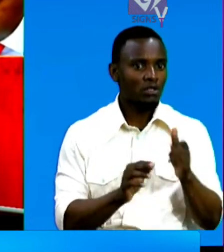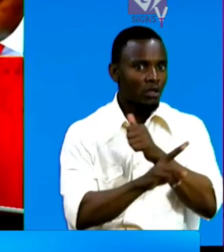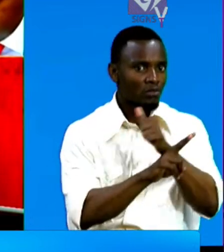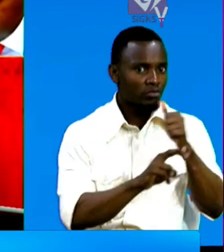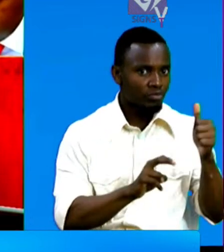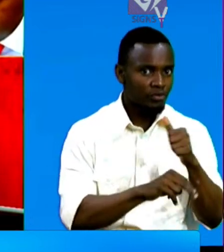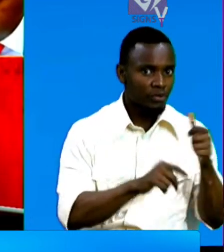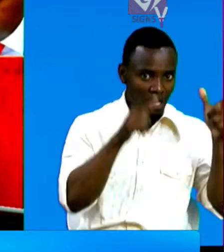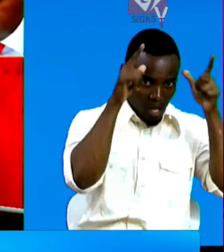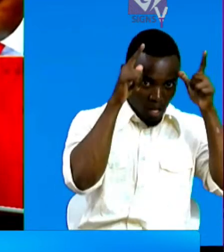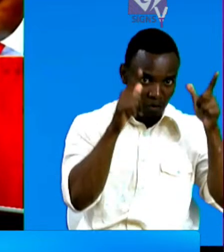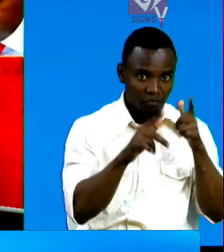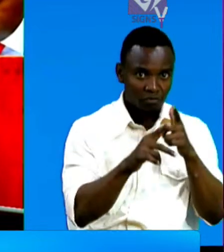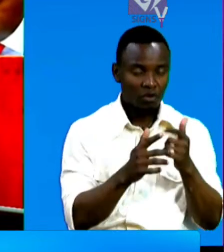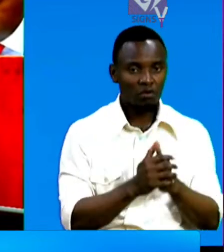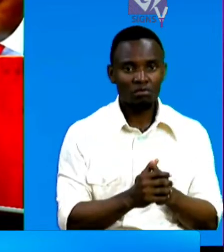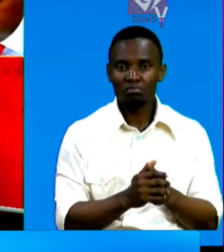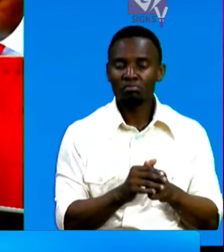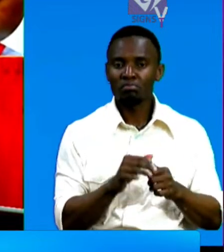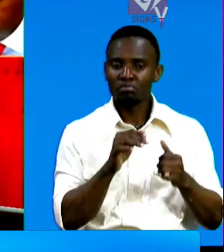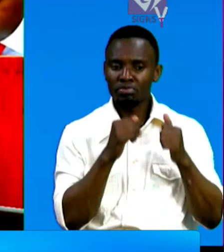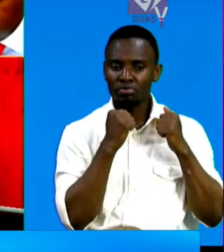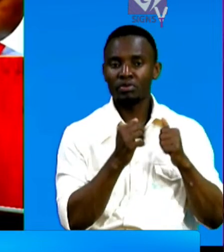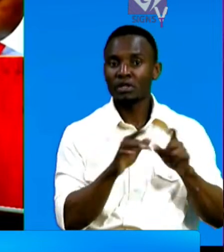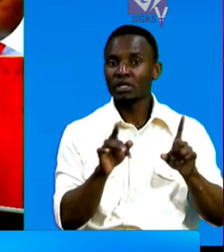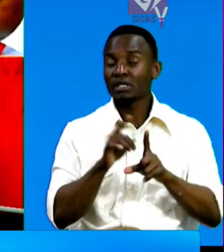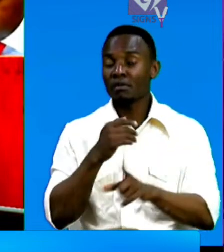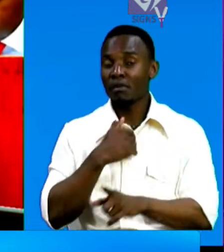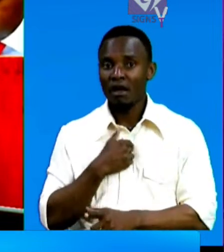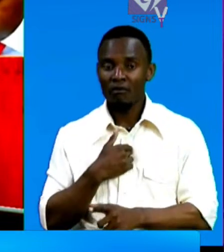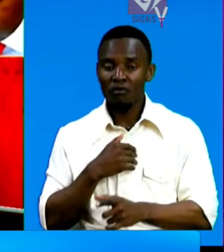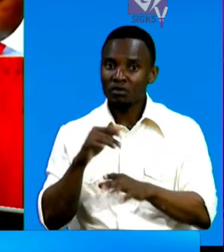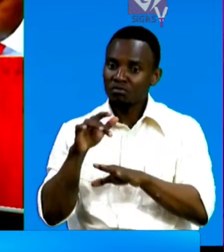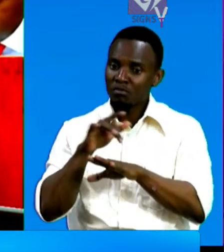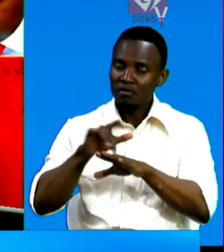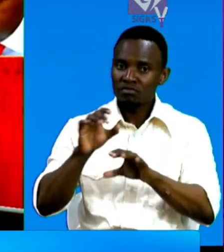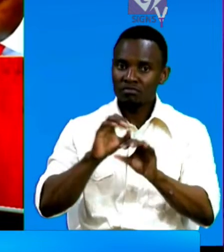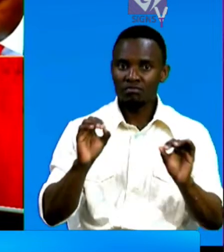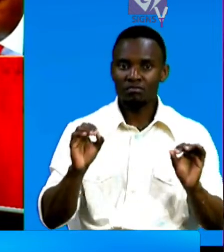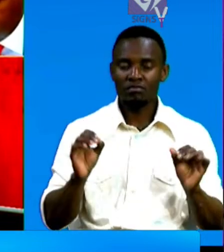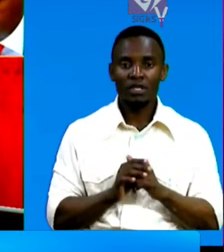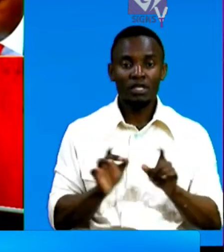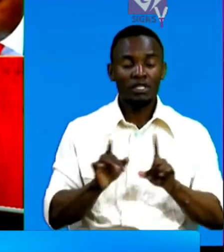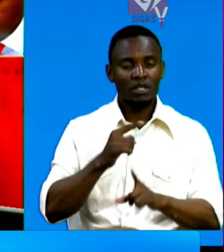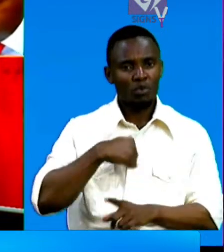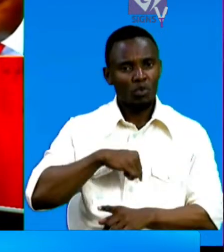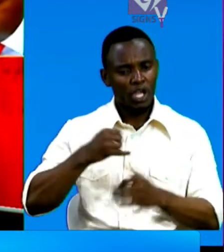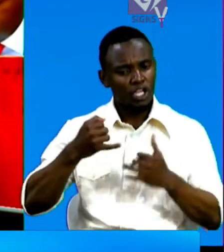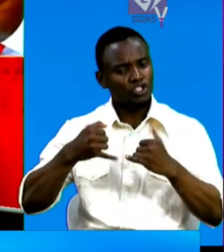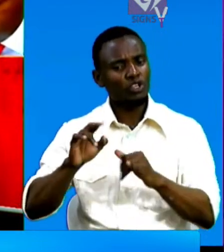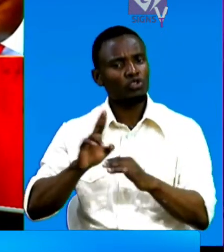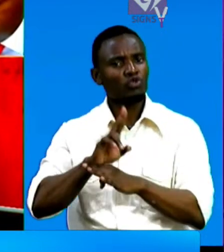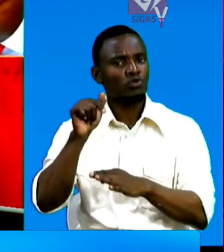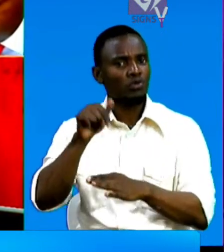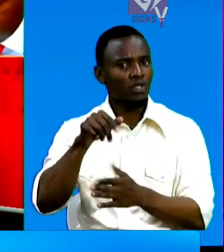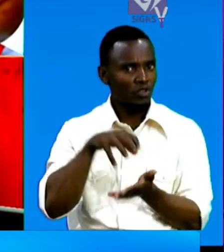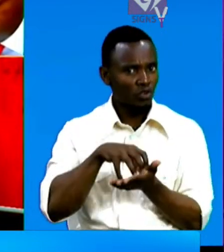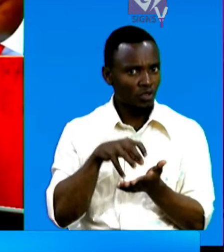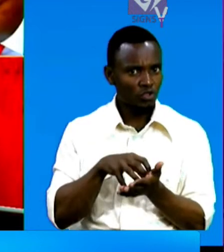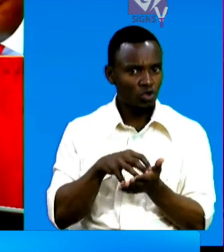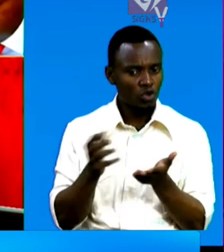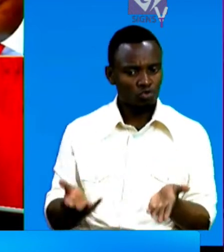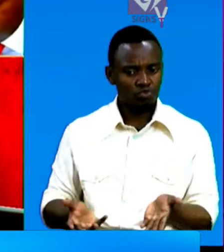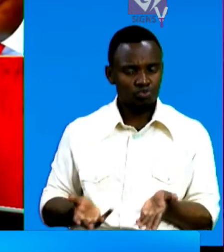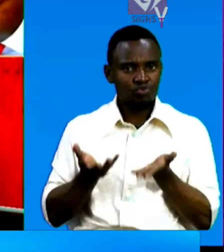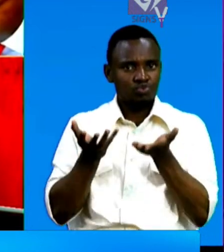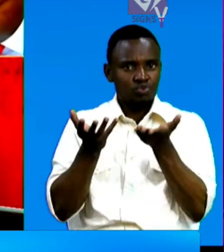be no disturbance. In fact, we want to use this occasion to try and even bolster that